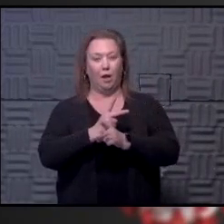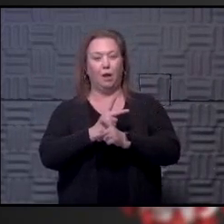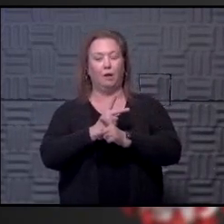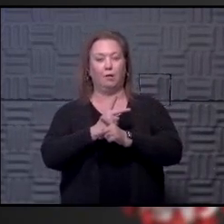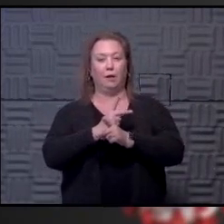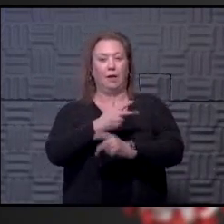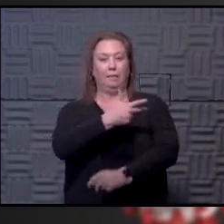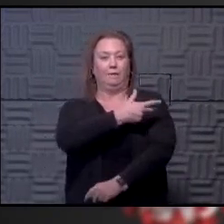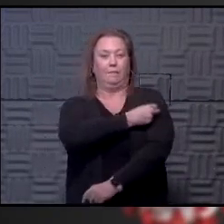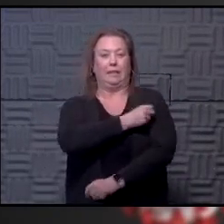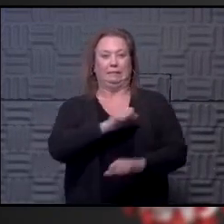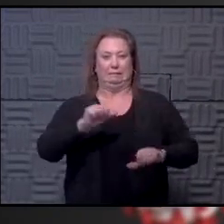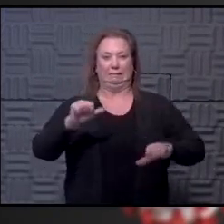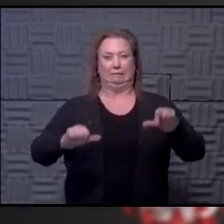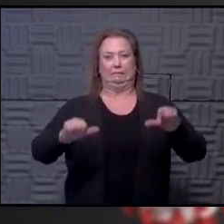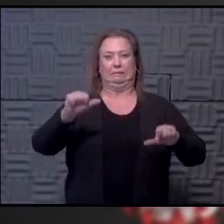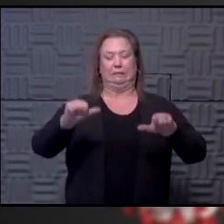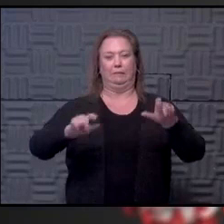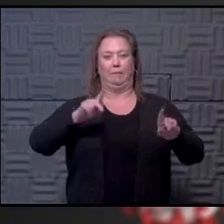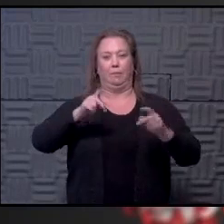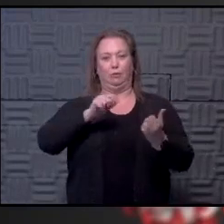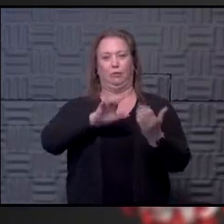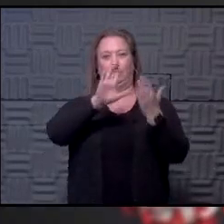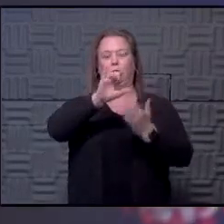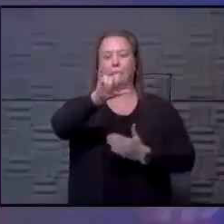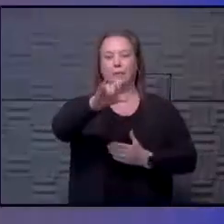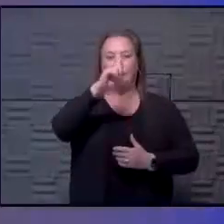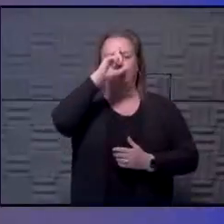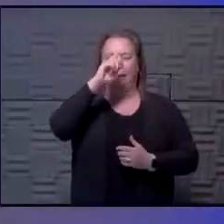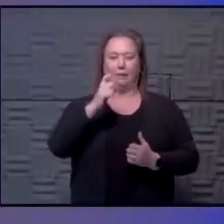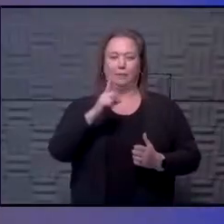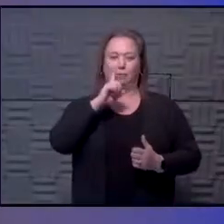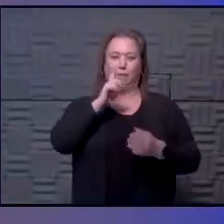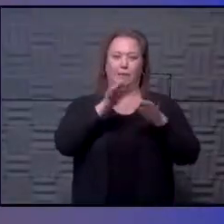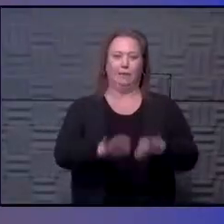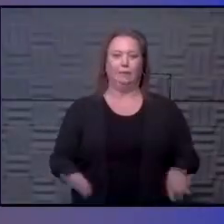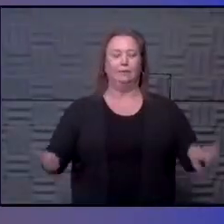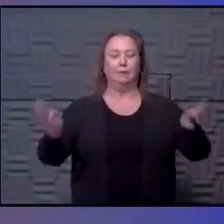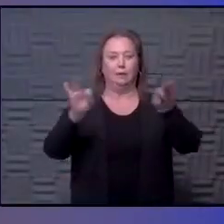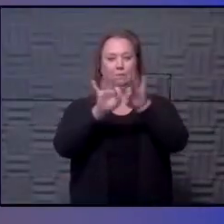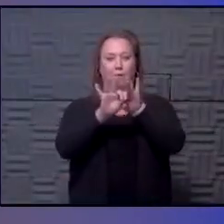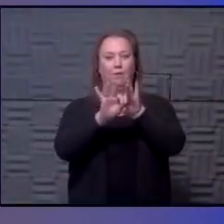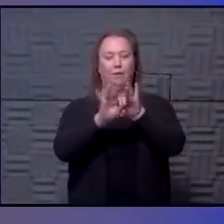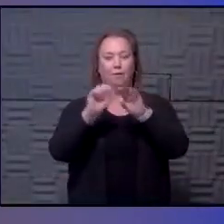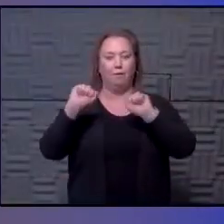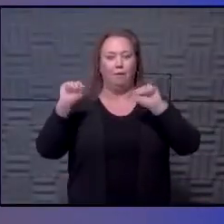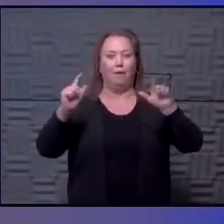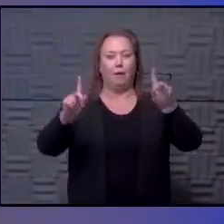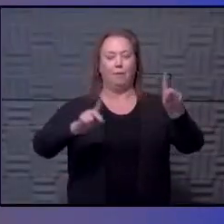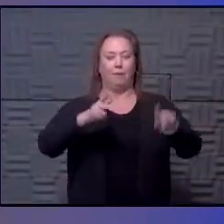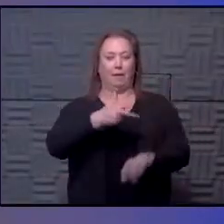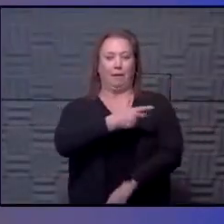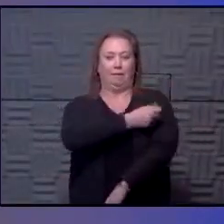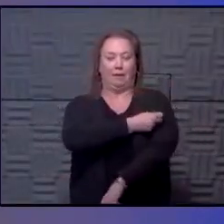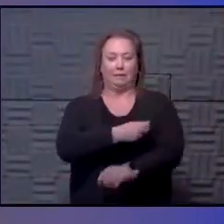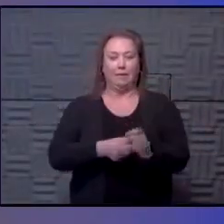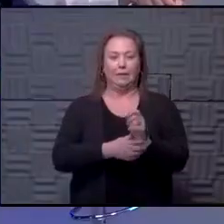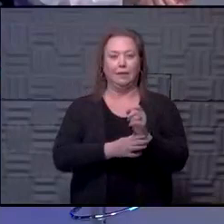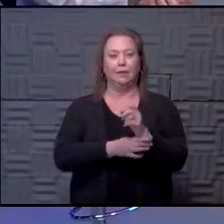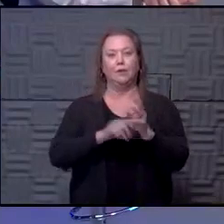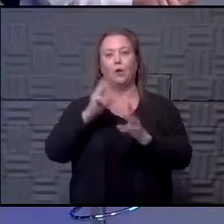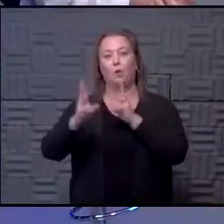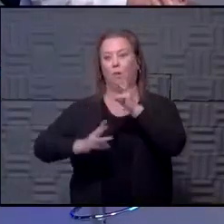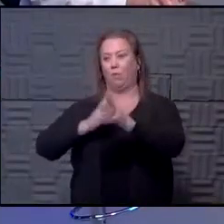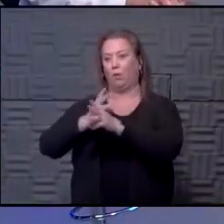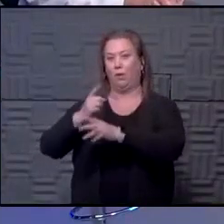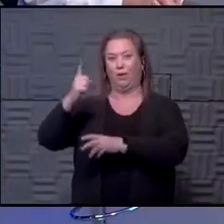the vaccine hesitant population here, because it's really important that everyone get a vaccine, so. And then you go around the world, and let's say you're